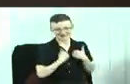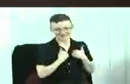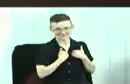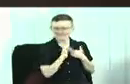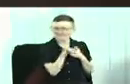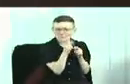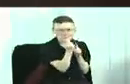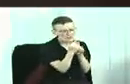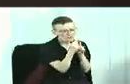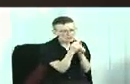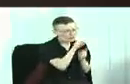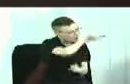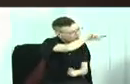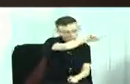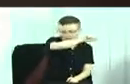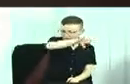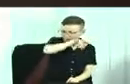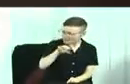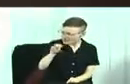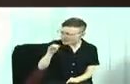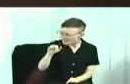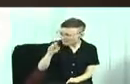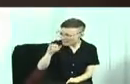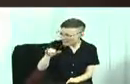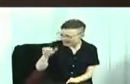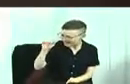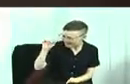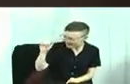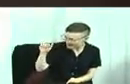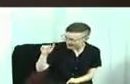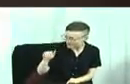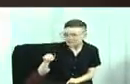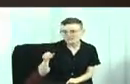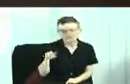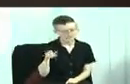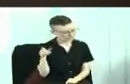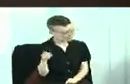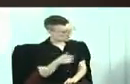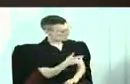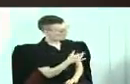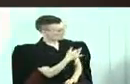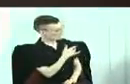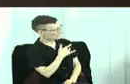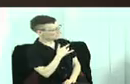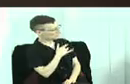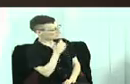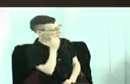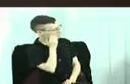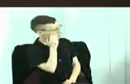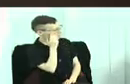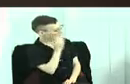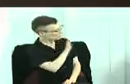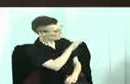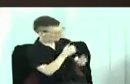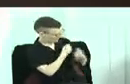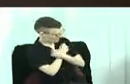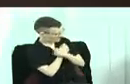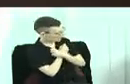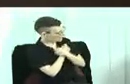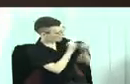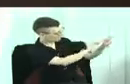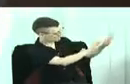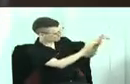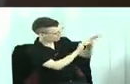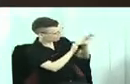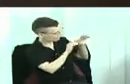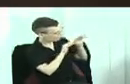word, Mary, she hears and feels the heart of compassion, that she knows that this is the love of Christ. What would it